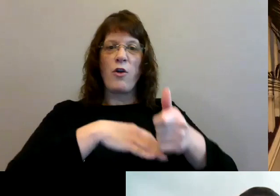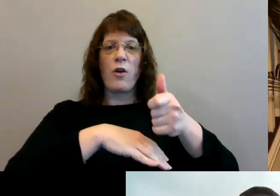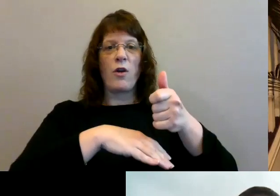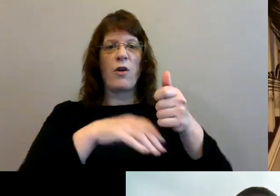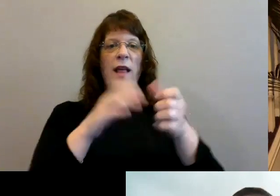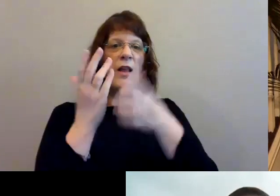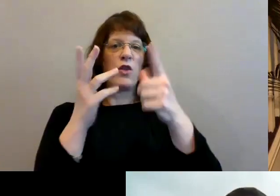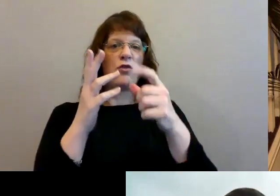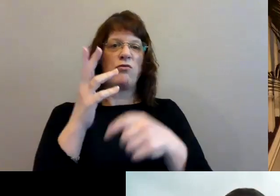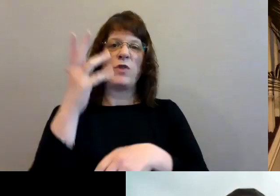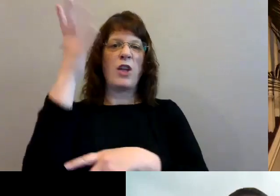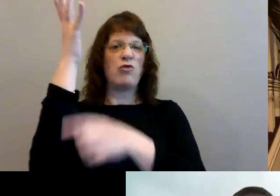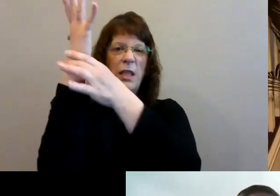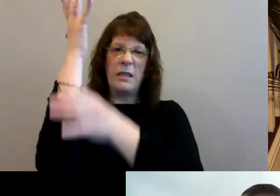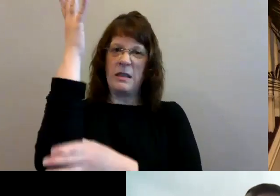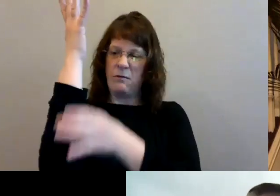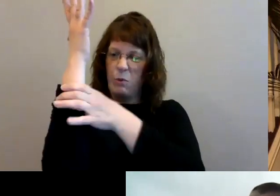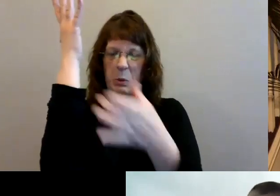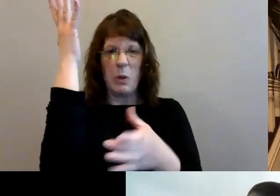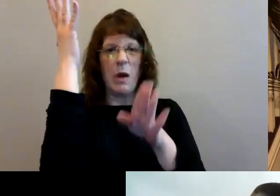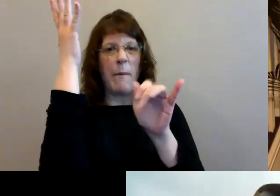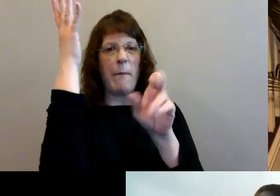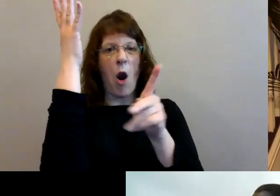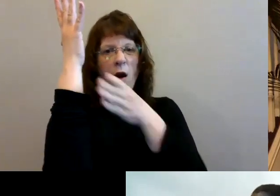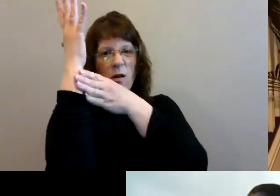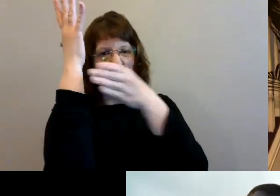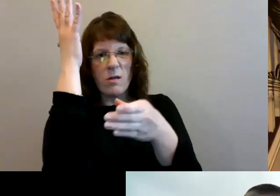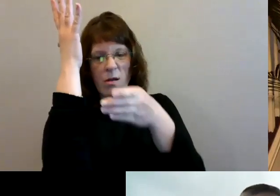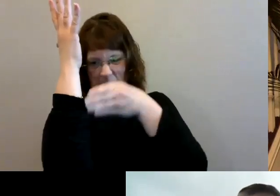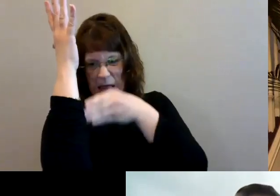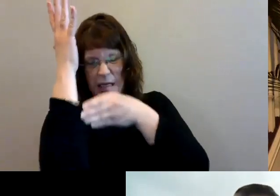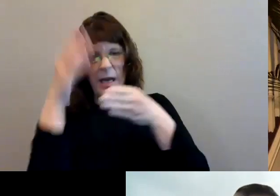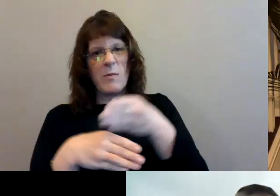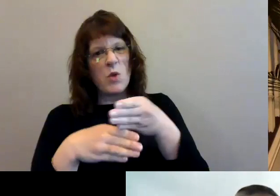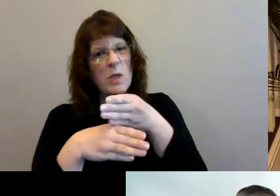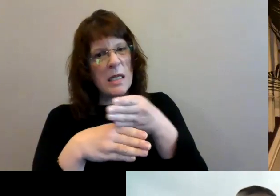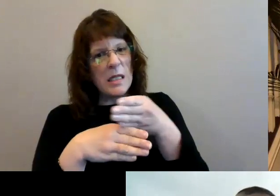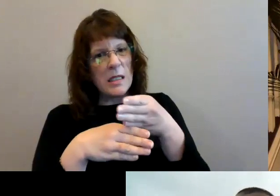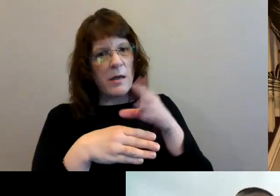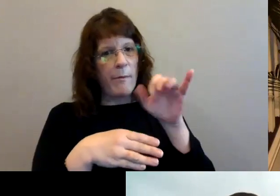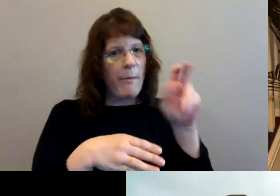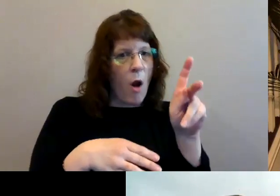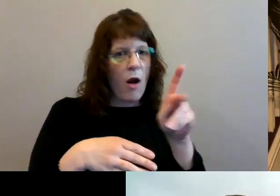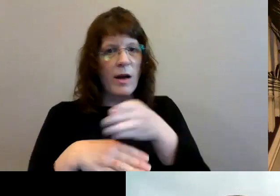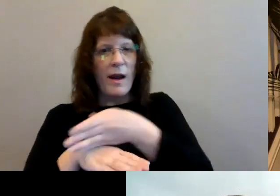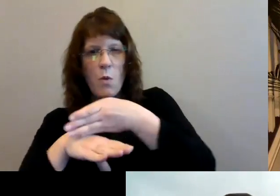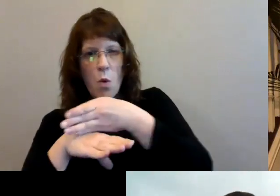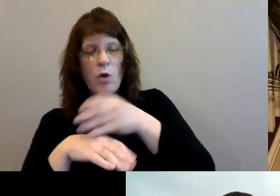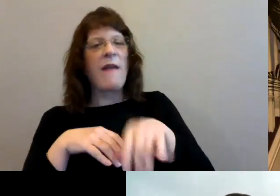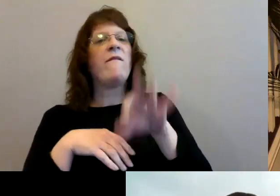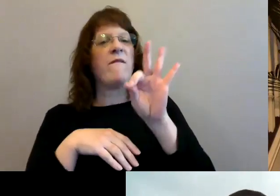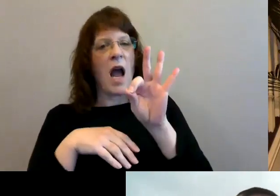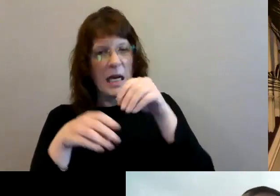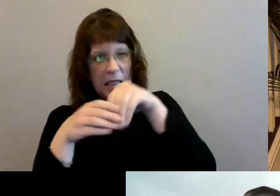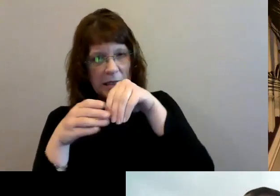if you have the tree like between the bark and the trunk, oftentimes they can kind of like hide in these little